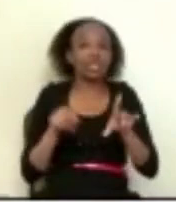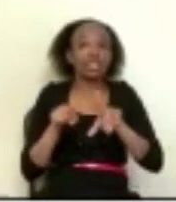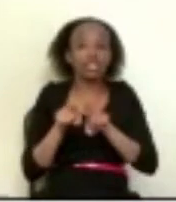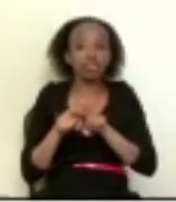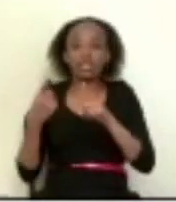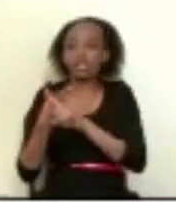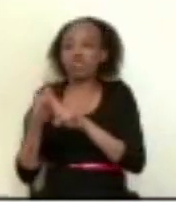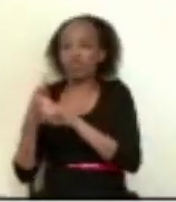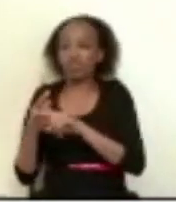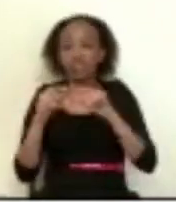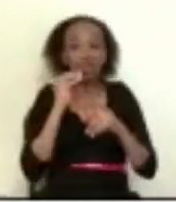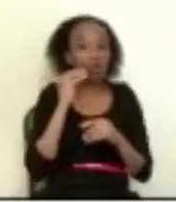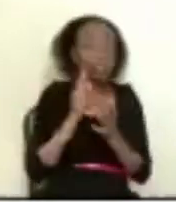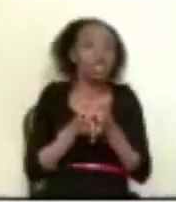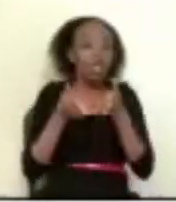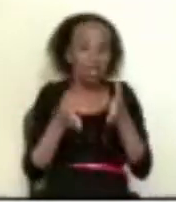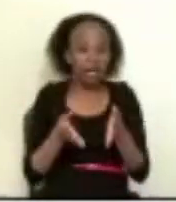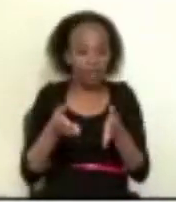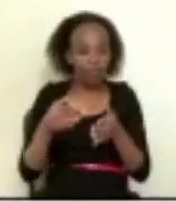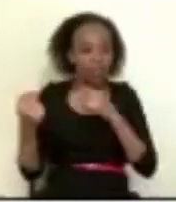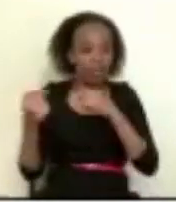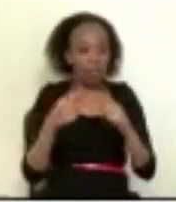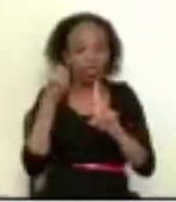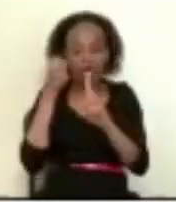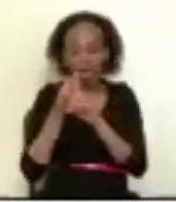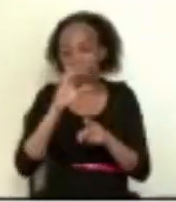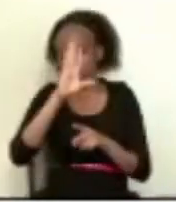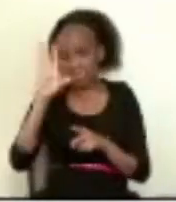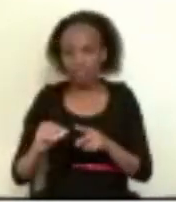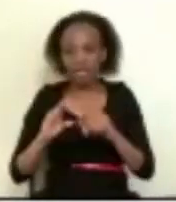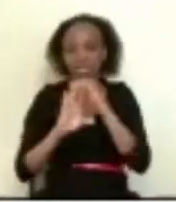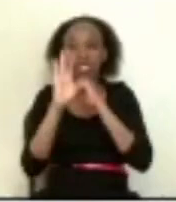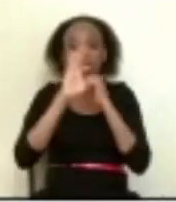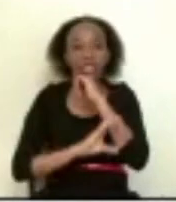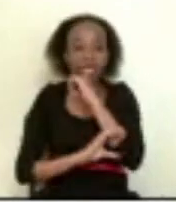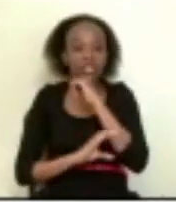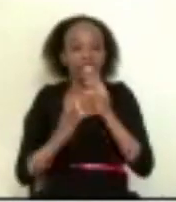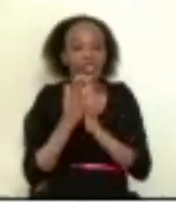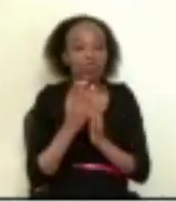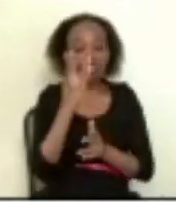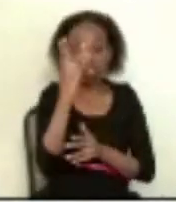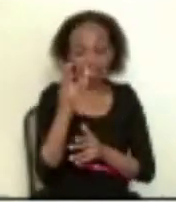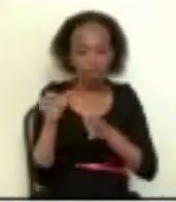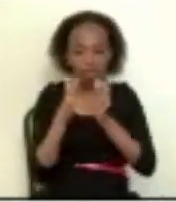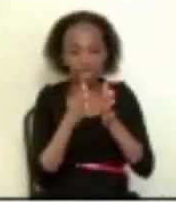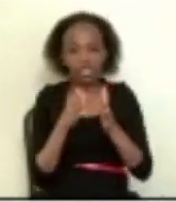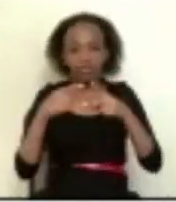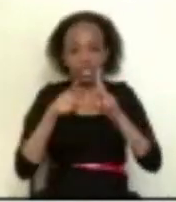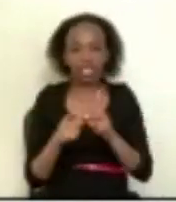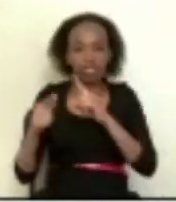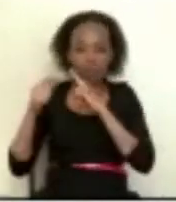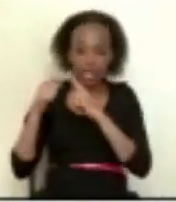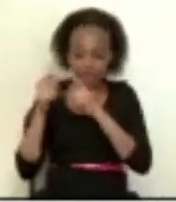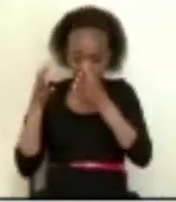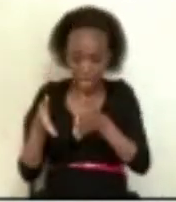as consumers, as firms. So the war will impact African countries through four main channels, and we've started to experience